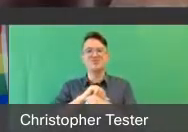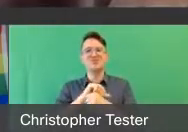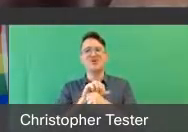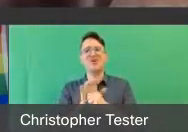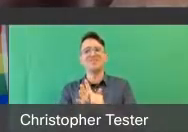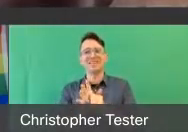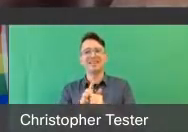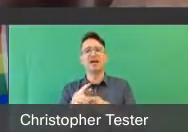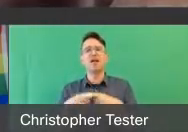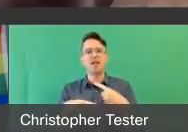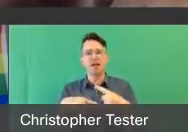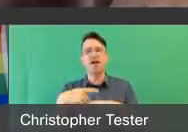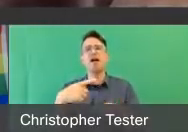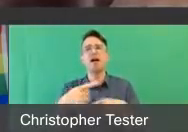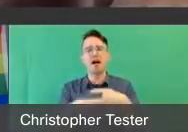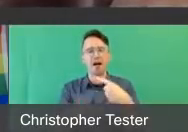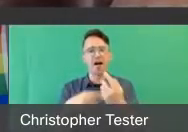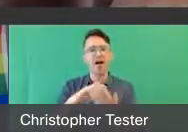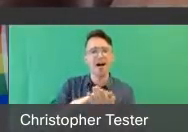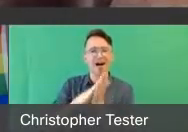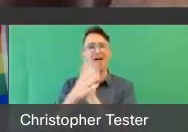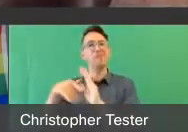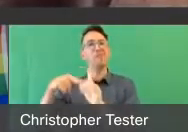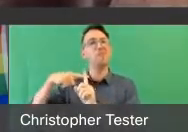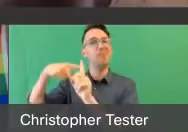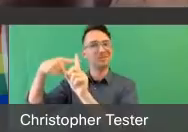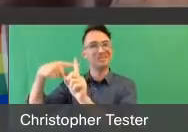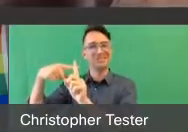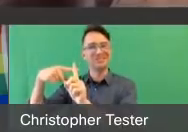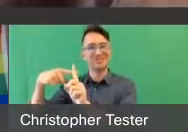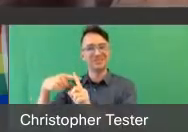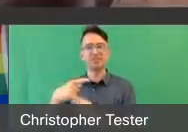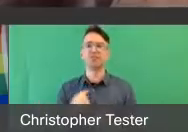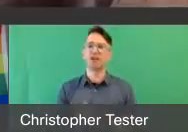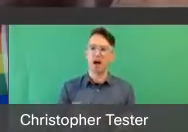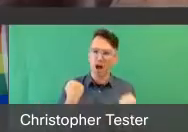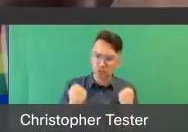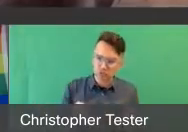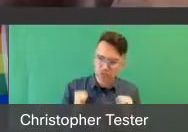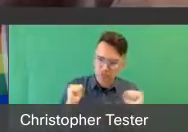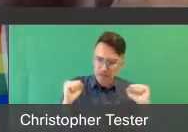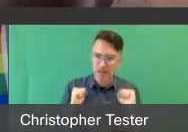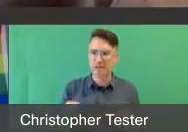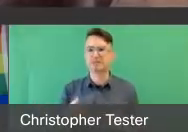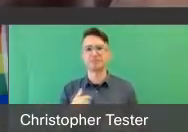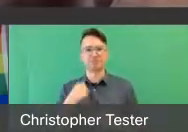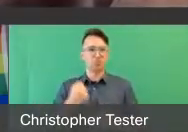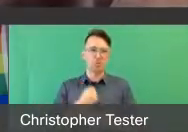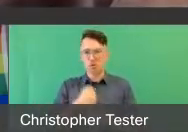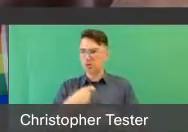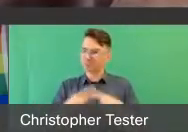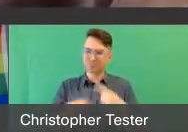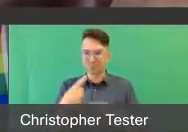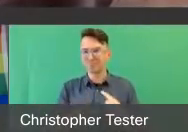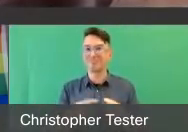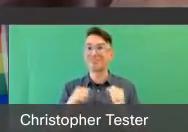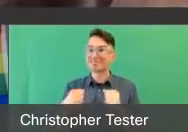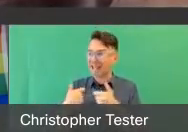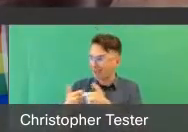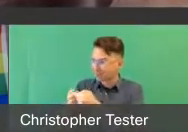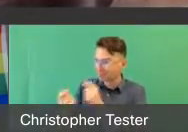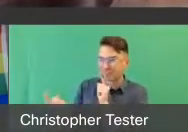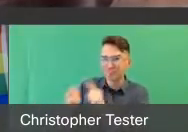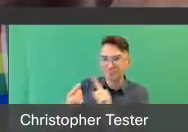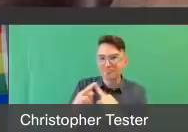reading. I had the opportunity to communicate more with people I care about and also with myself. Young people all around the world